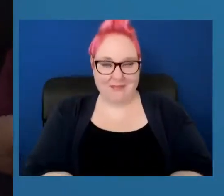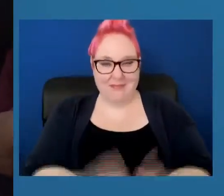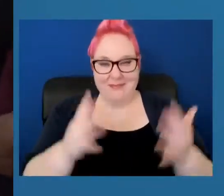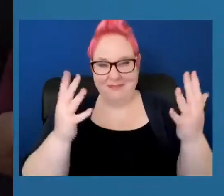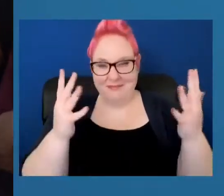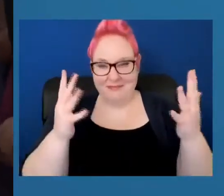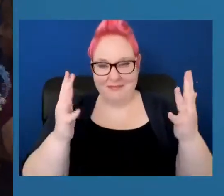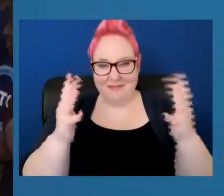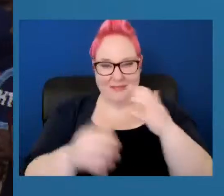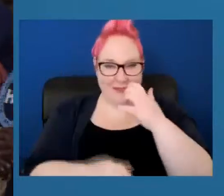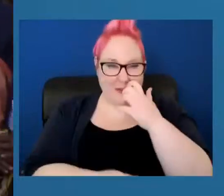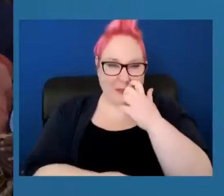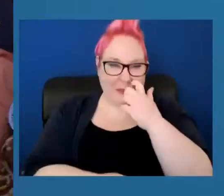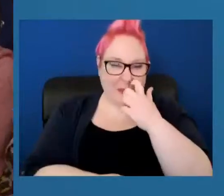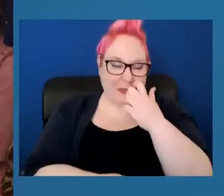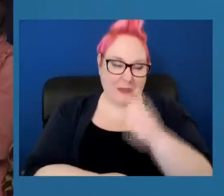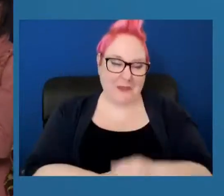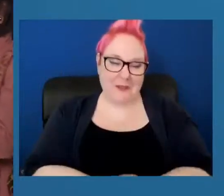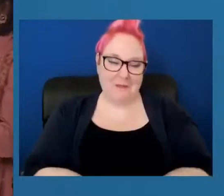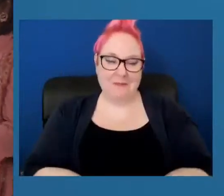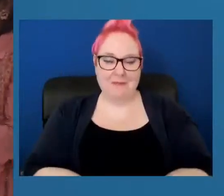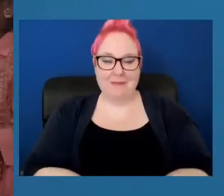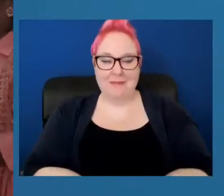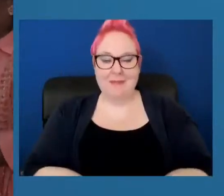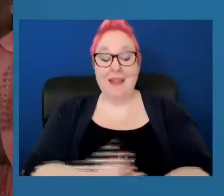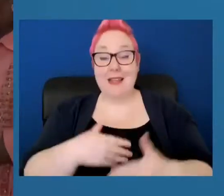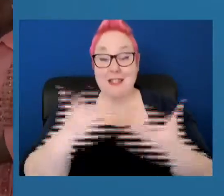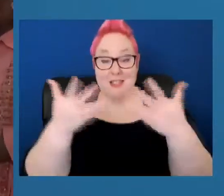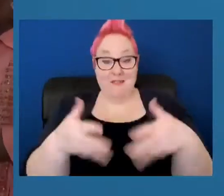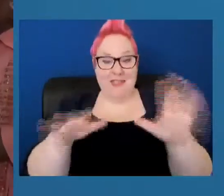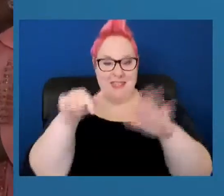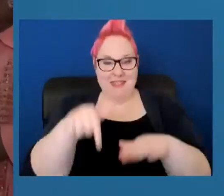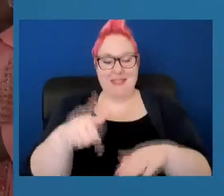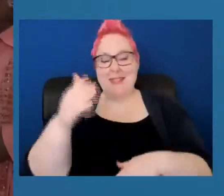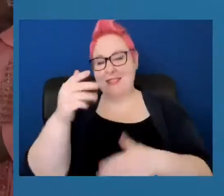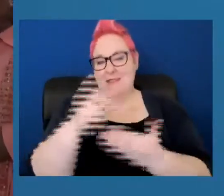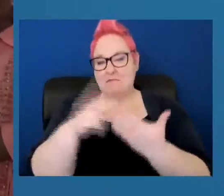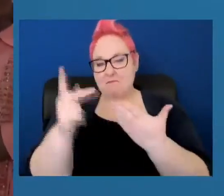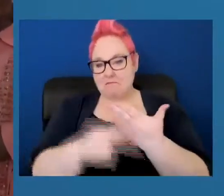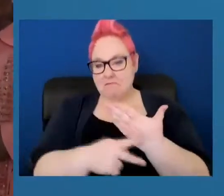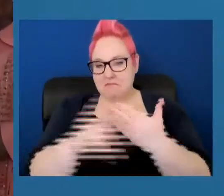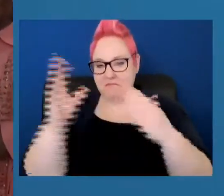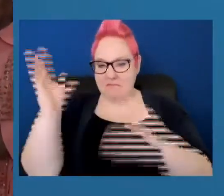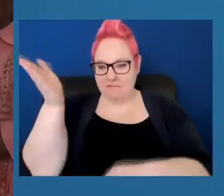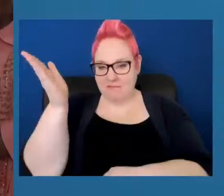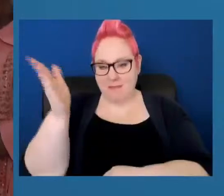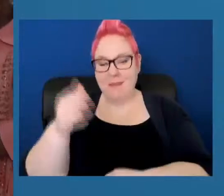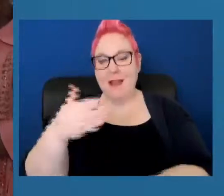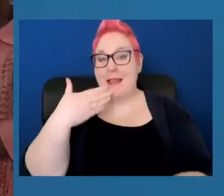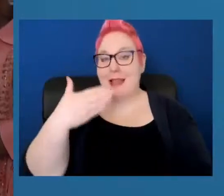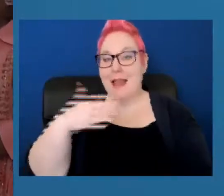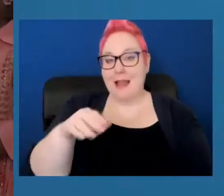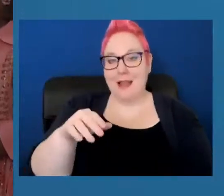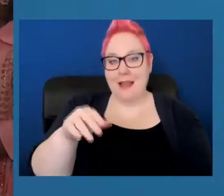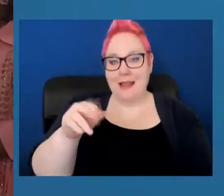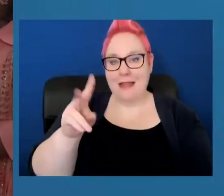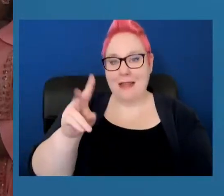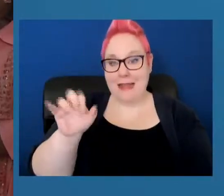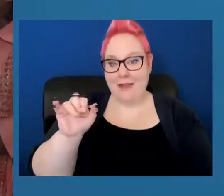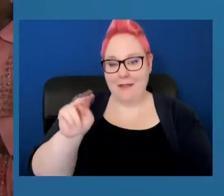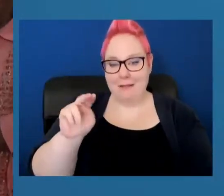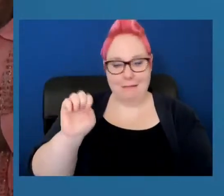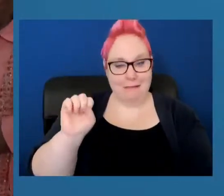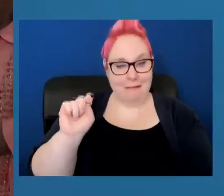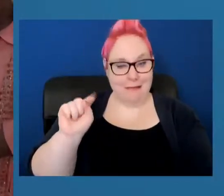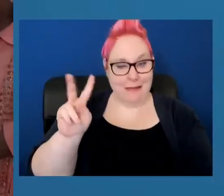Stephen, to close out this program, thank you, Stephen, for sharing that story.